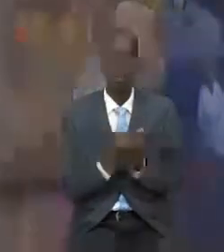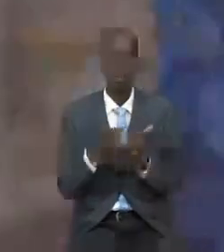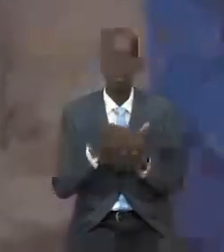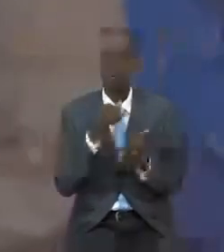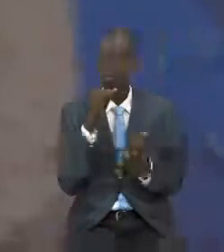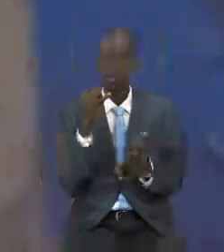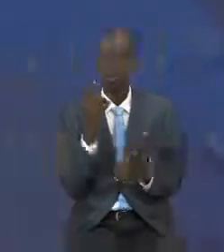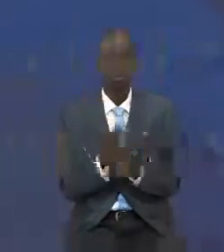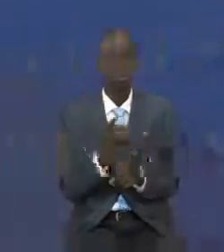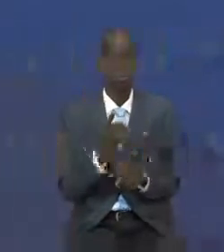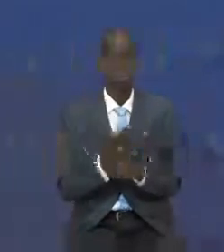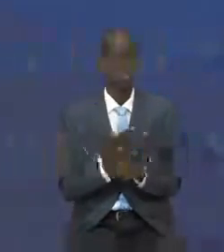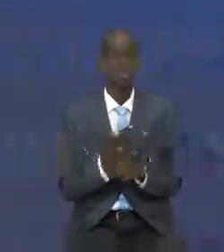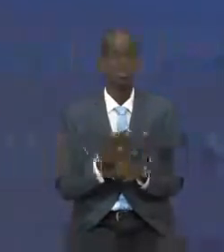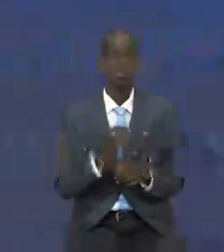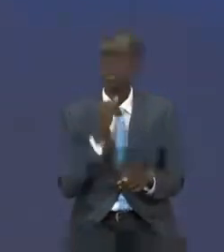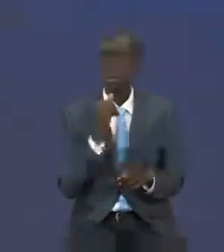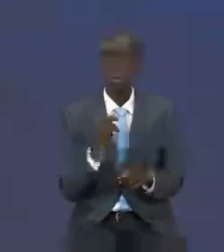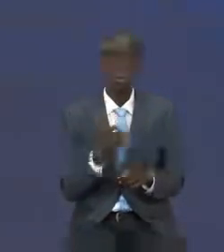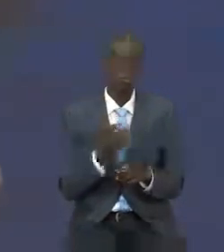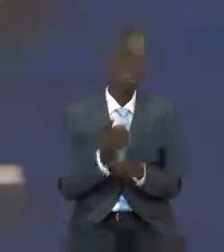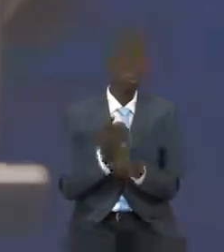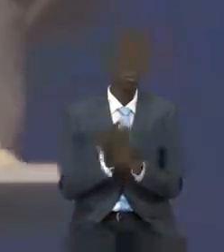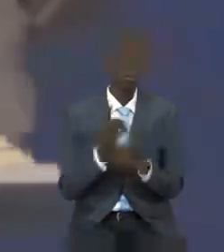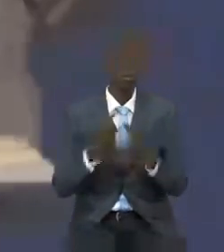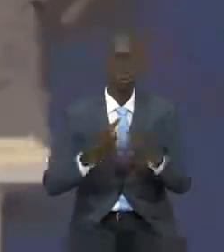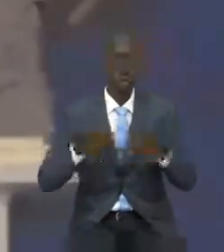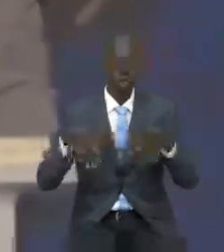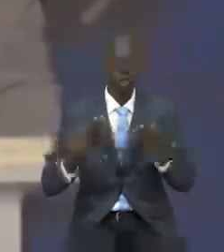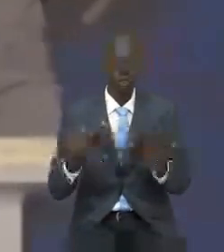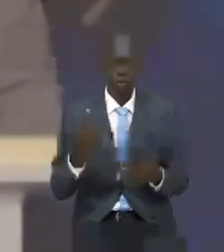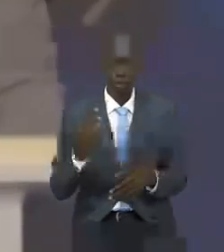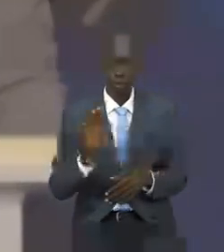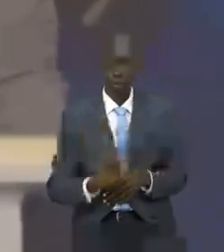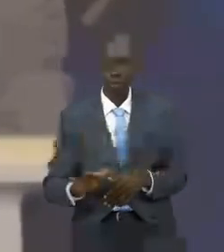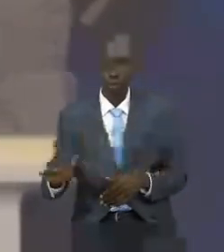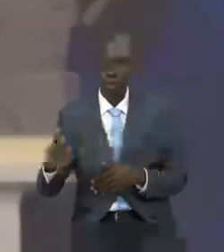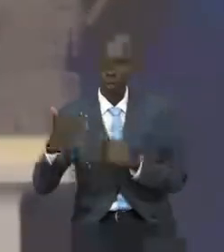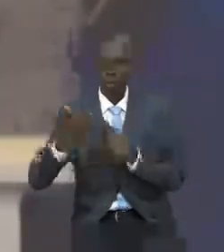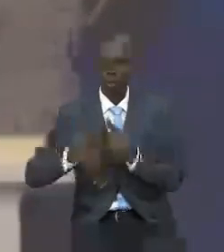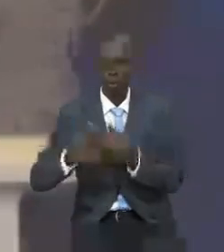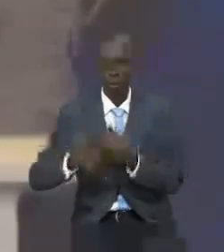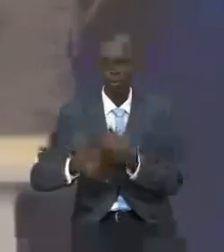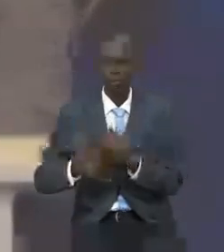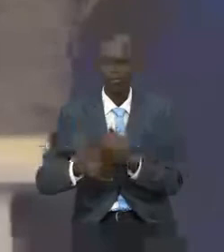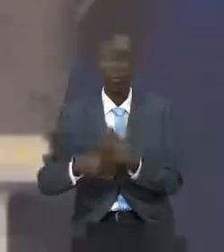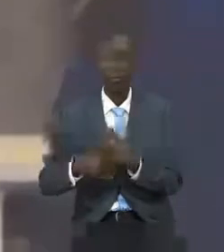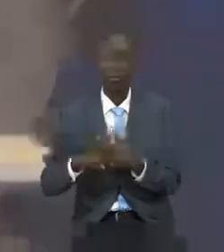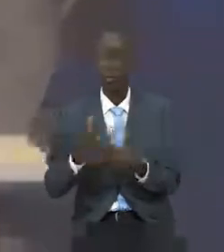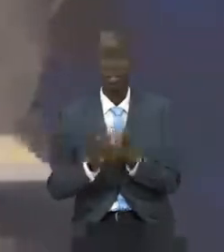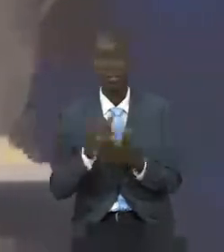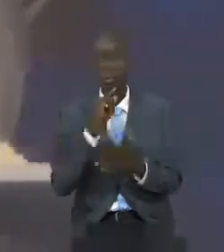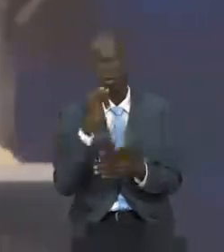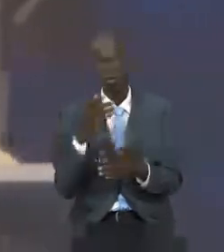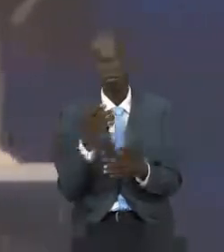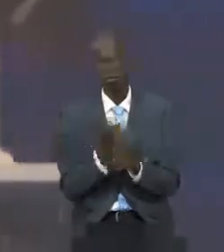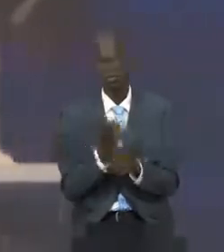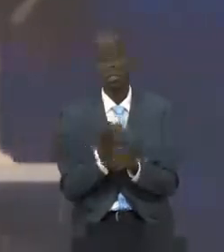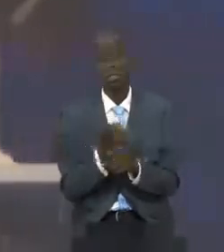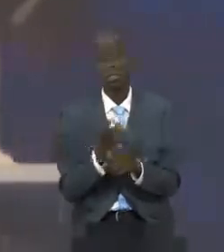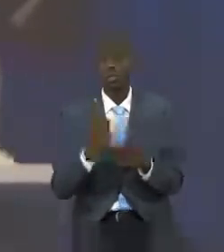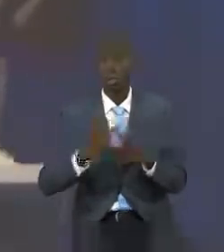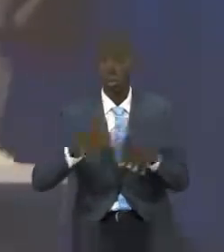is not meet to give the children's bread. That one is not rice. To give the